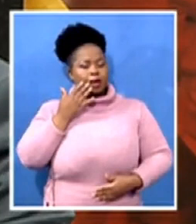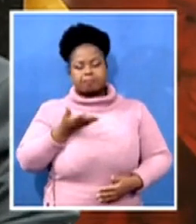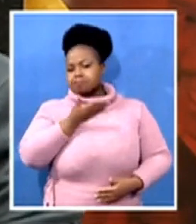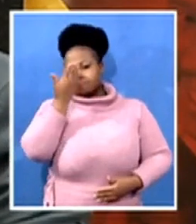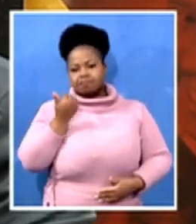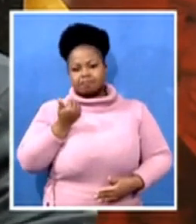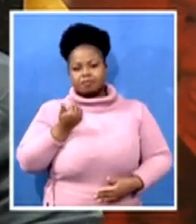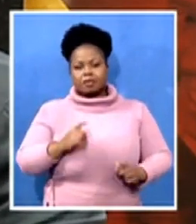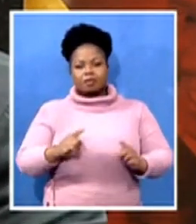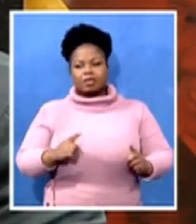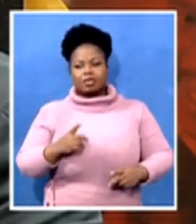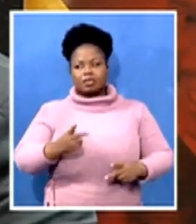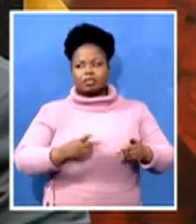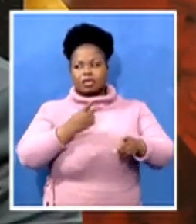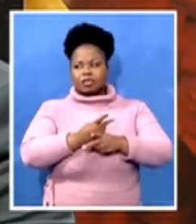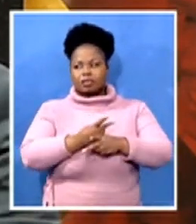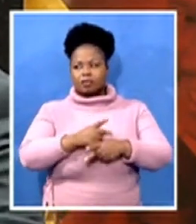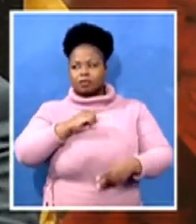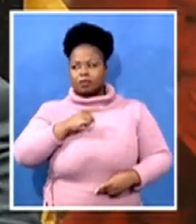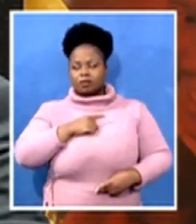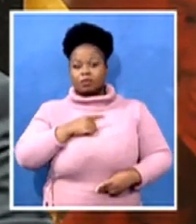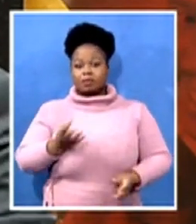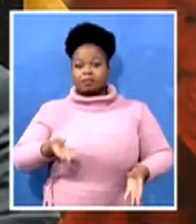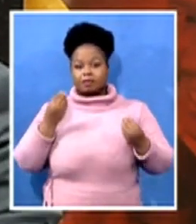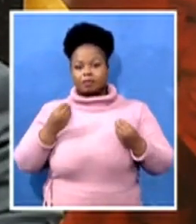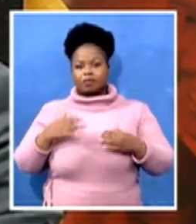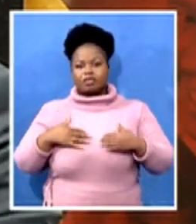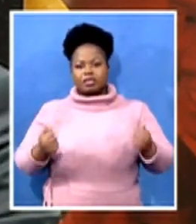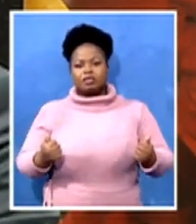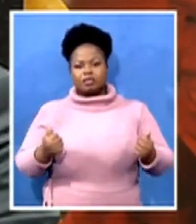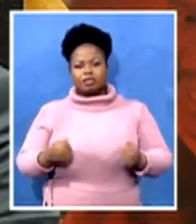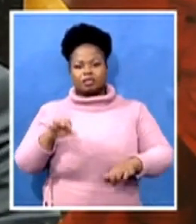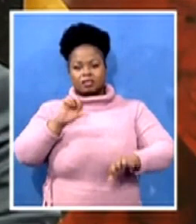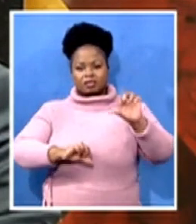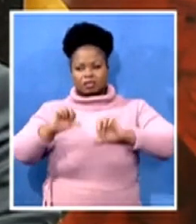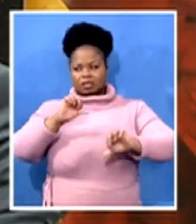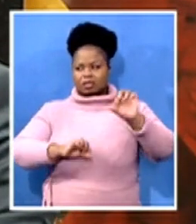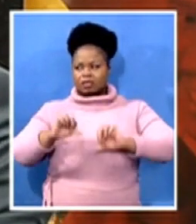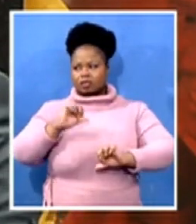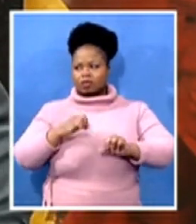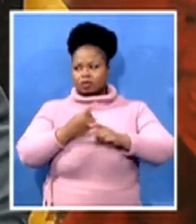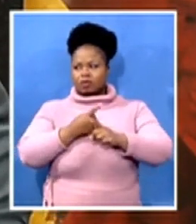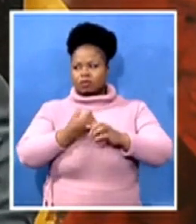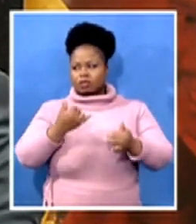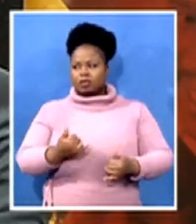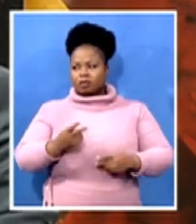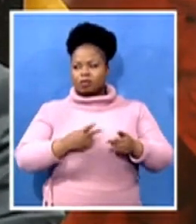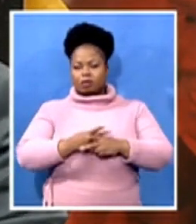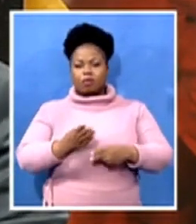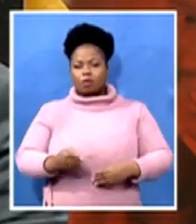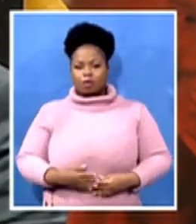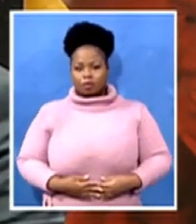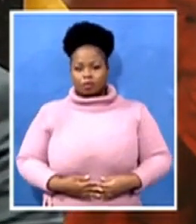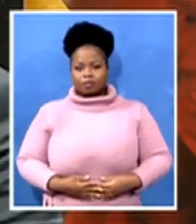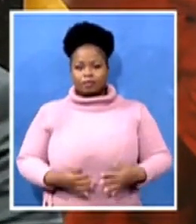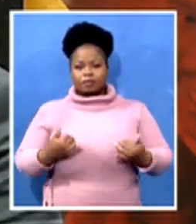be found as health scientists are working hard to find the vaccine. For now, let us remain optimistic that